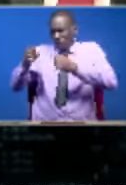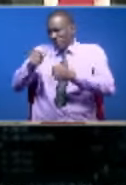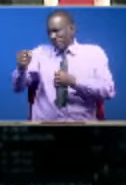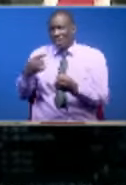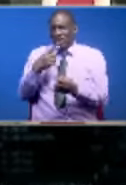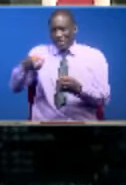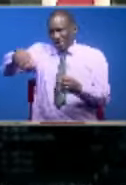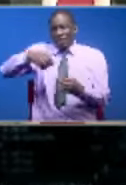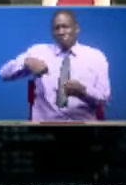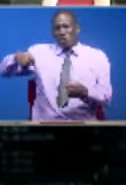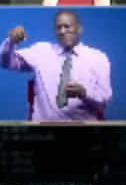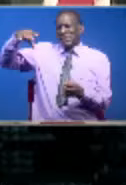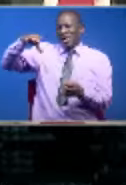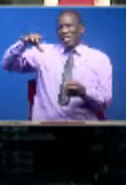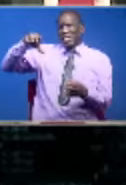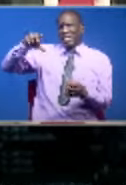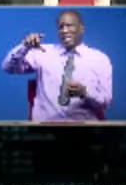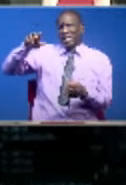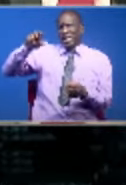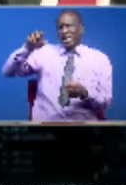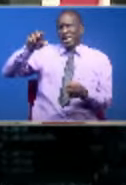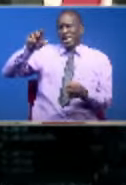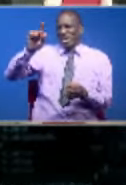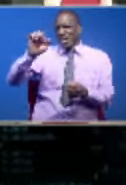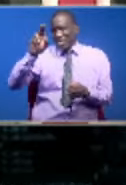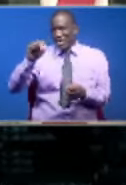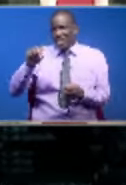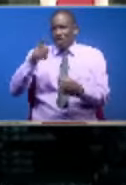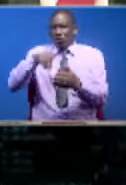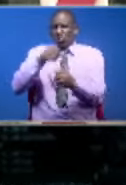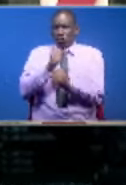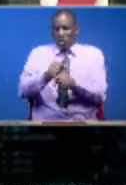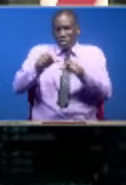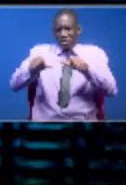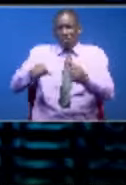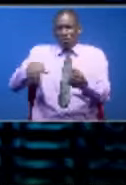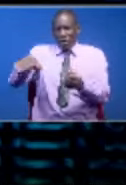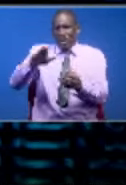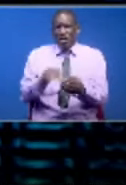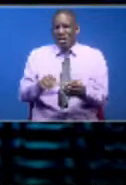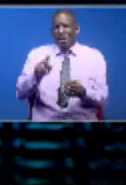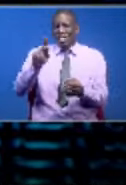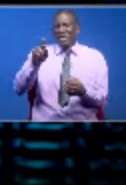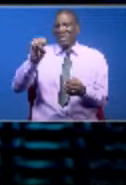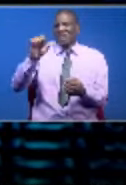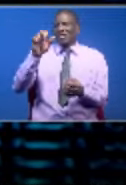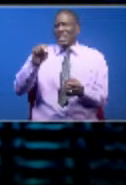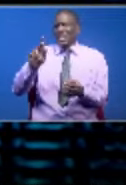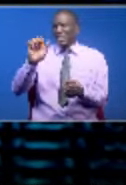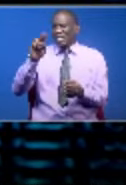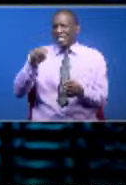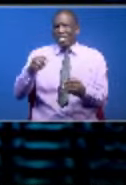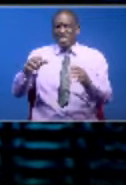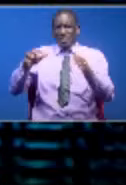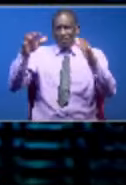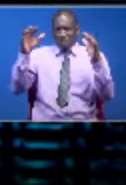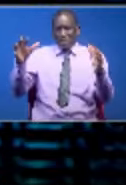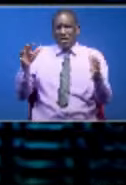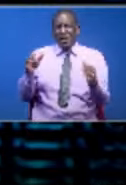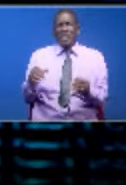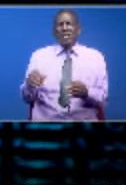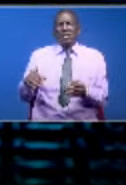Sun King and how you are playing with this sustainability space. Thank you, Jilmo. Sun King is the world's largest off-grid solar pay-as-you-go